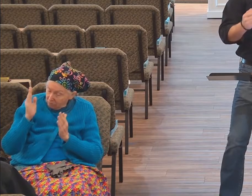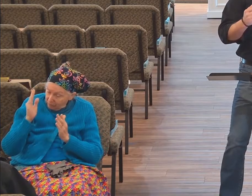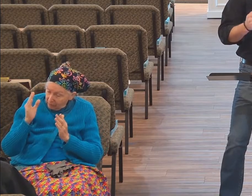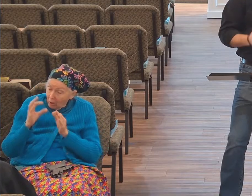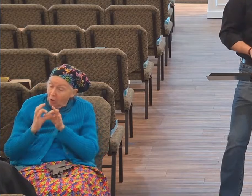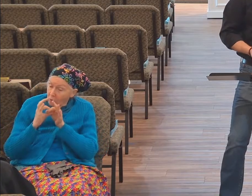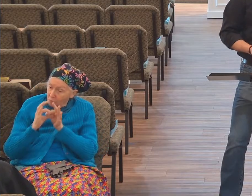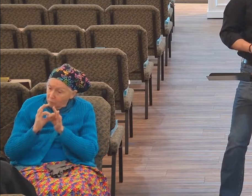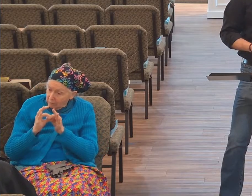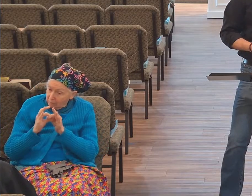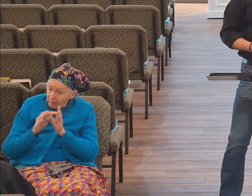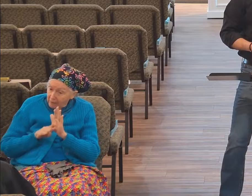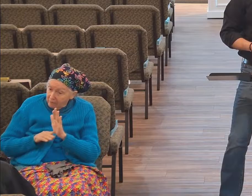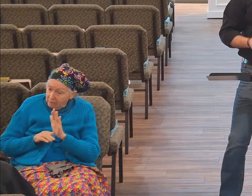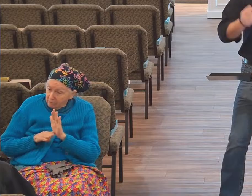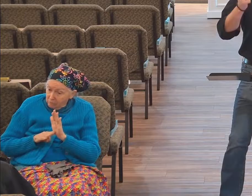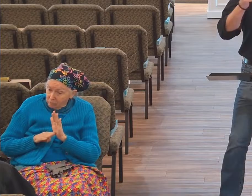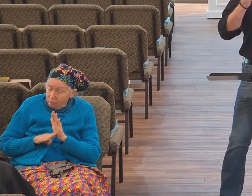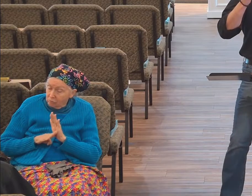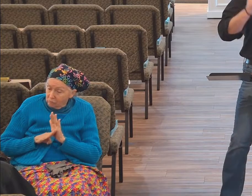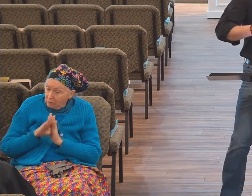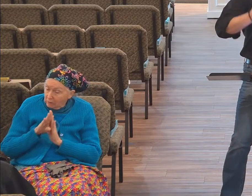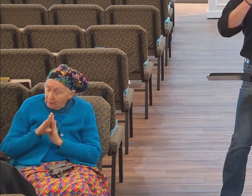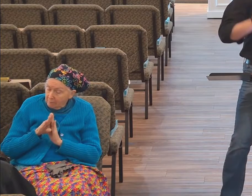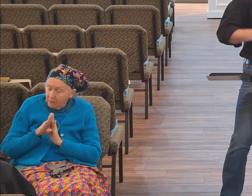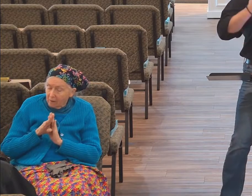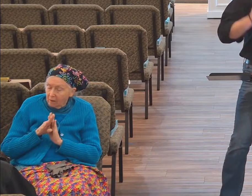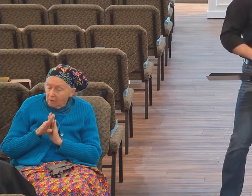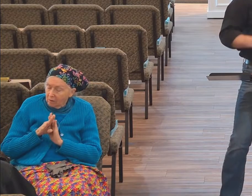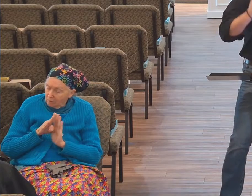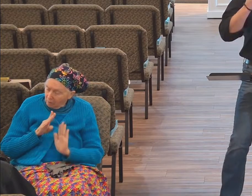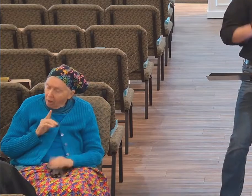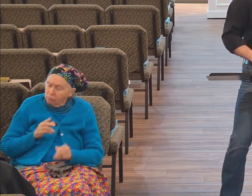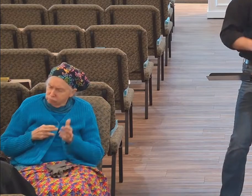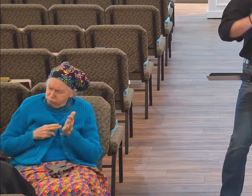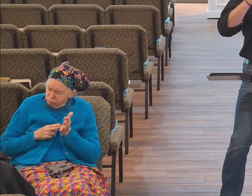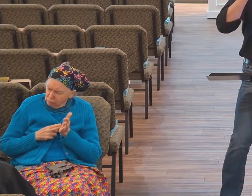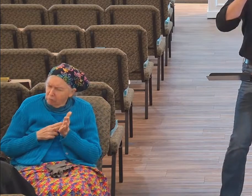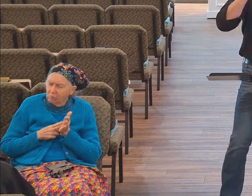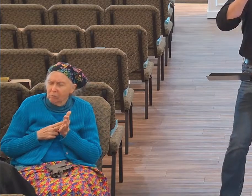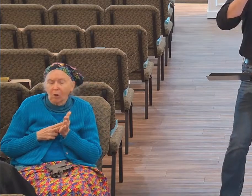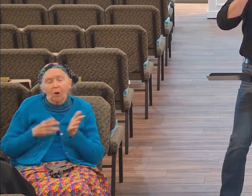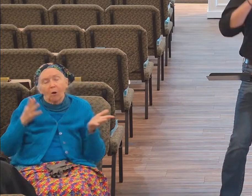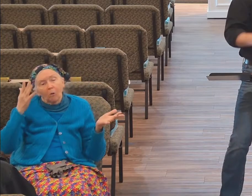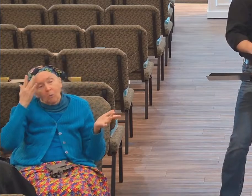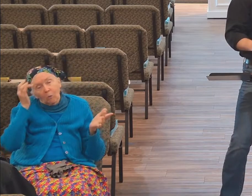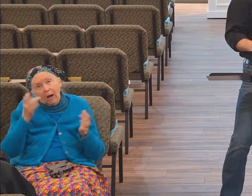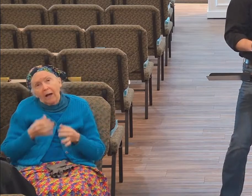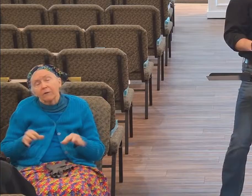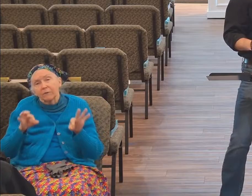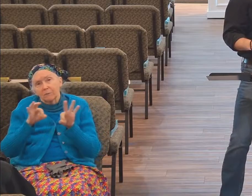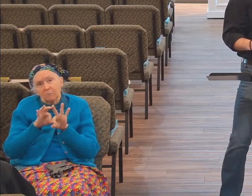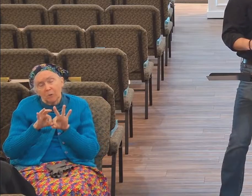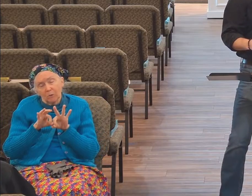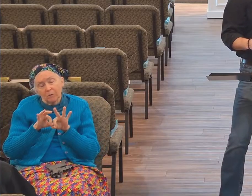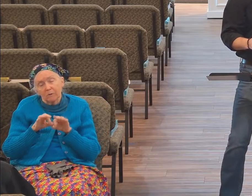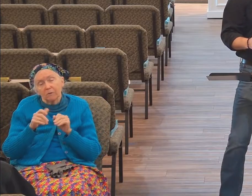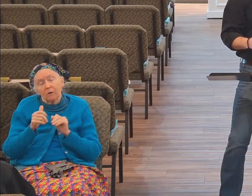here, sincere. Why would it be important for the Apostle Paul to make note of this?